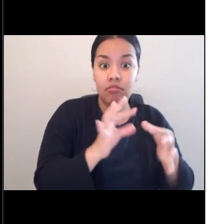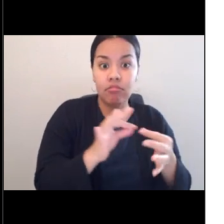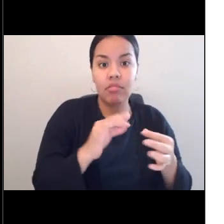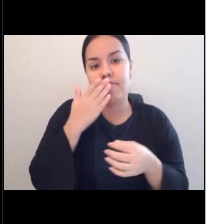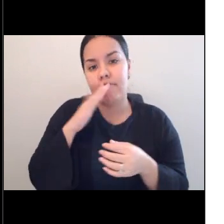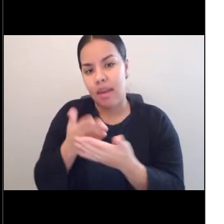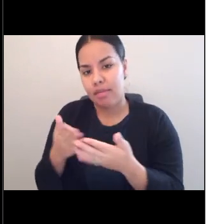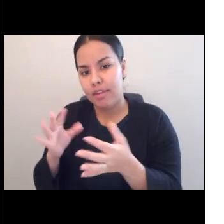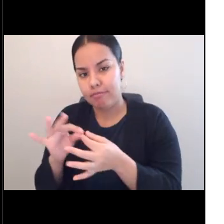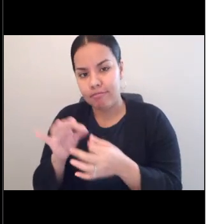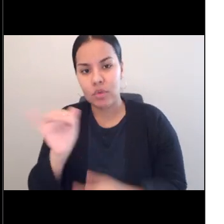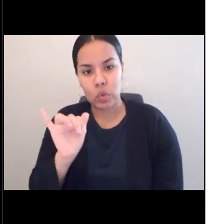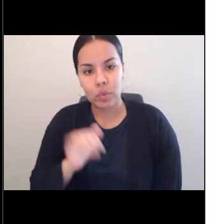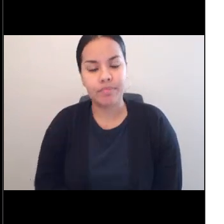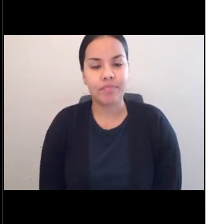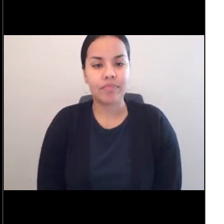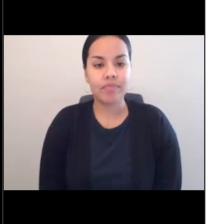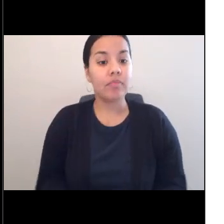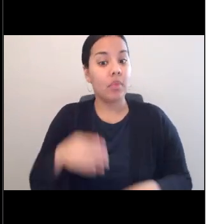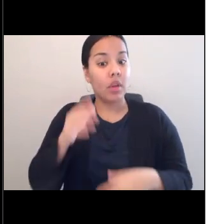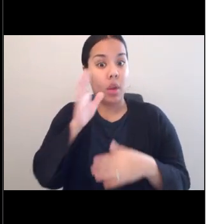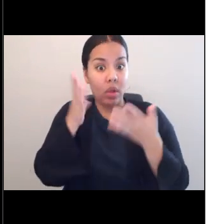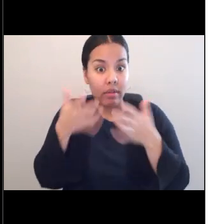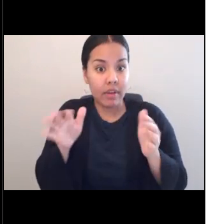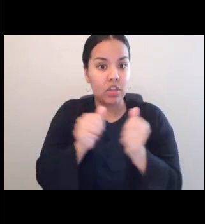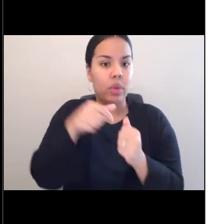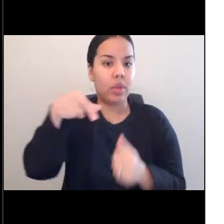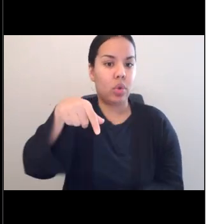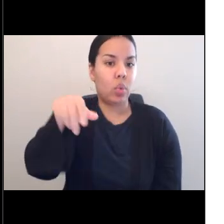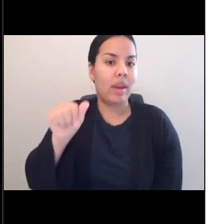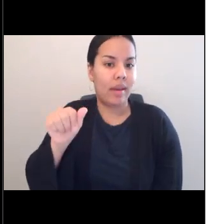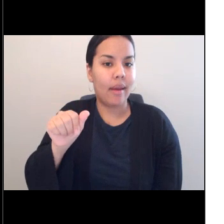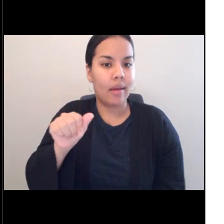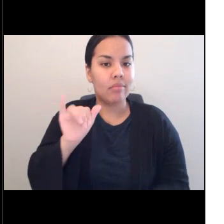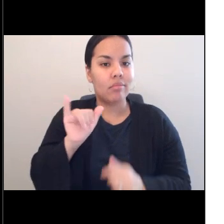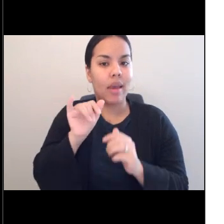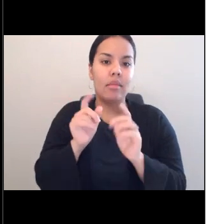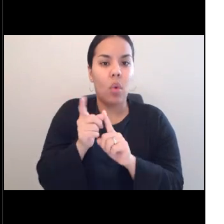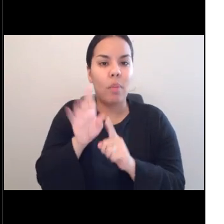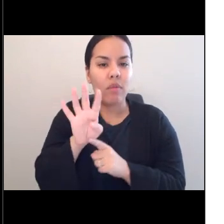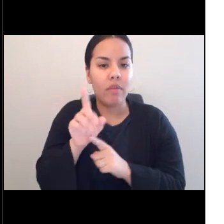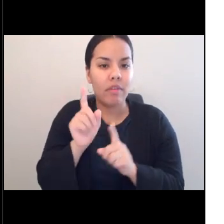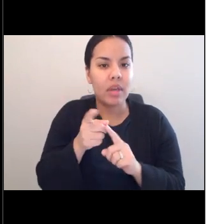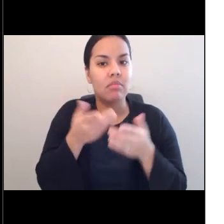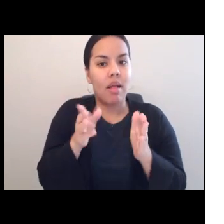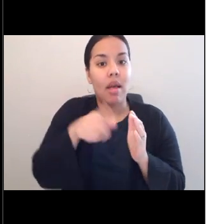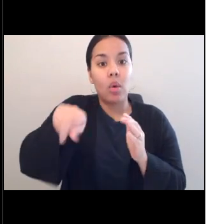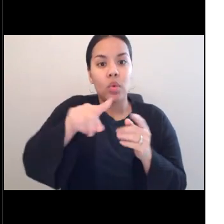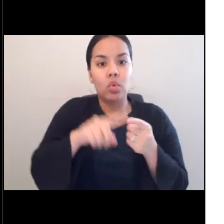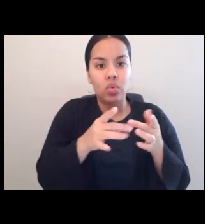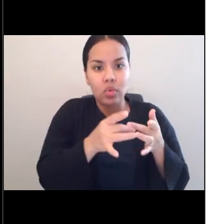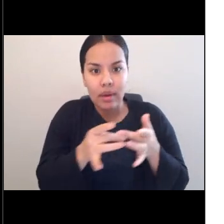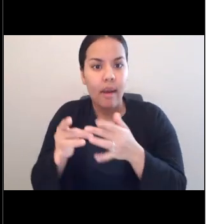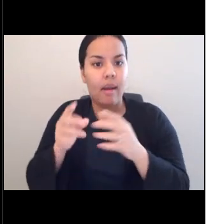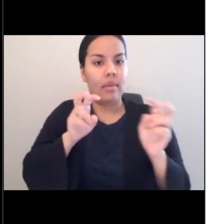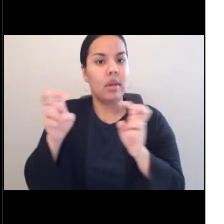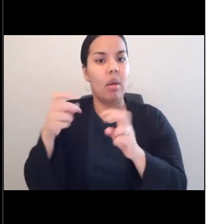throughout. And then we'll end with a question and answer period that will allow you to direct the topics that we'll dig deeper